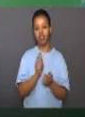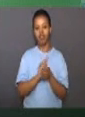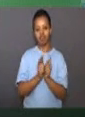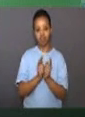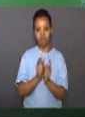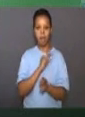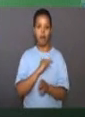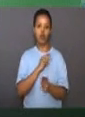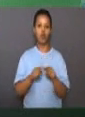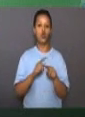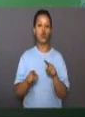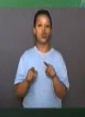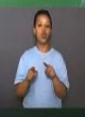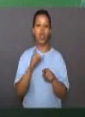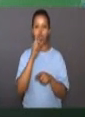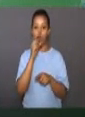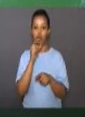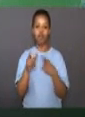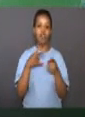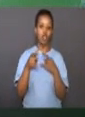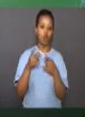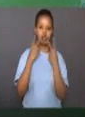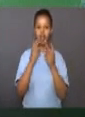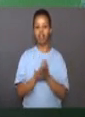in different species of birds.